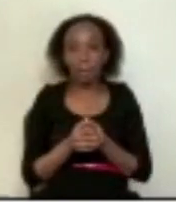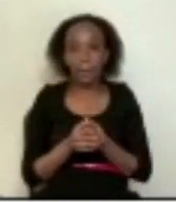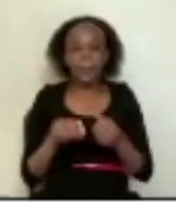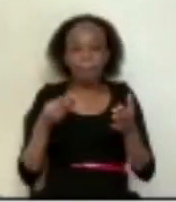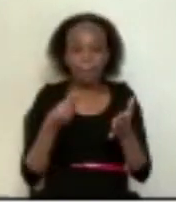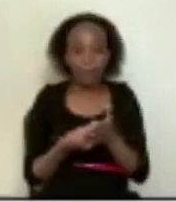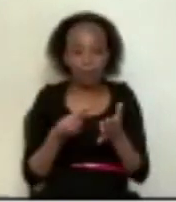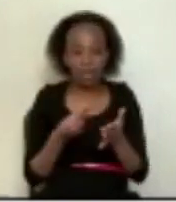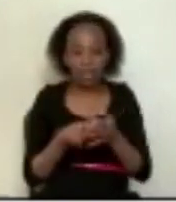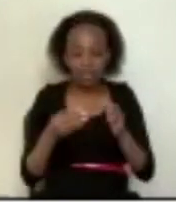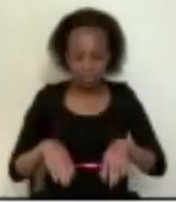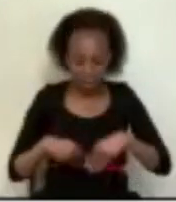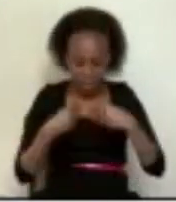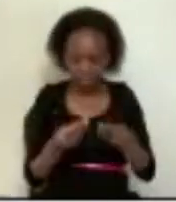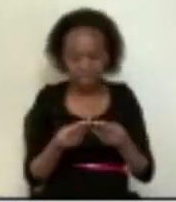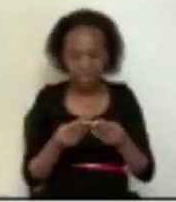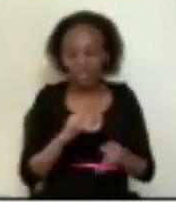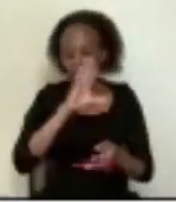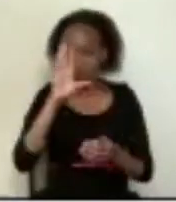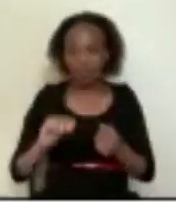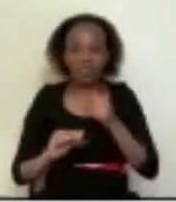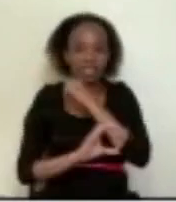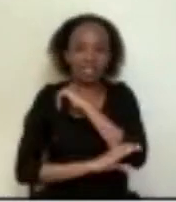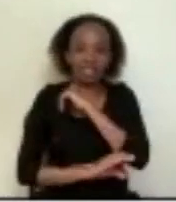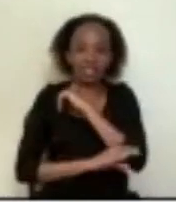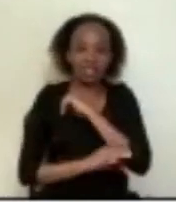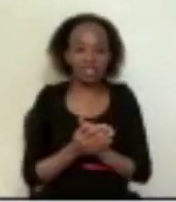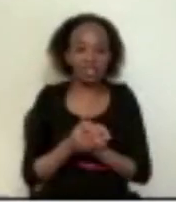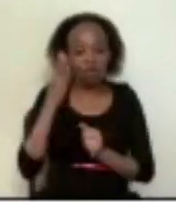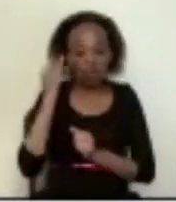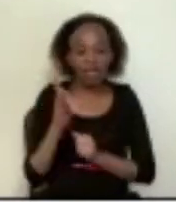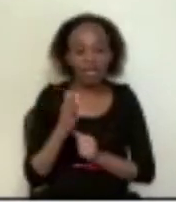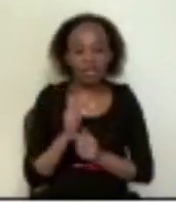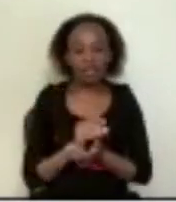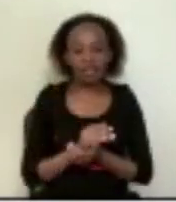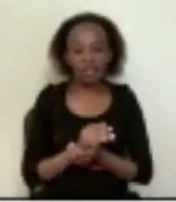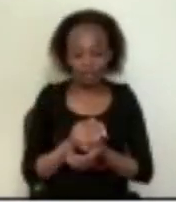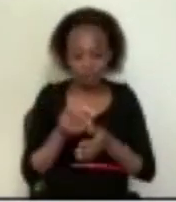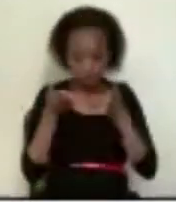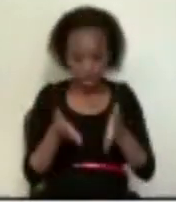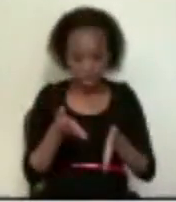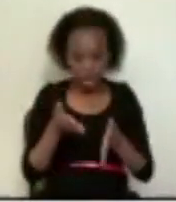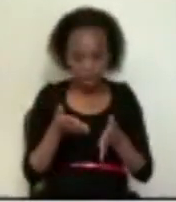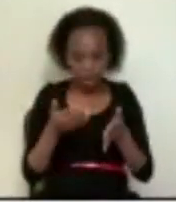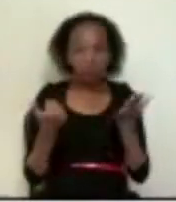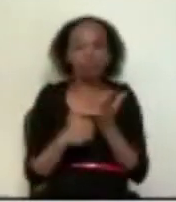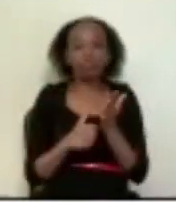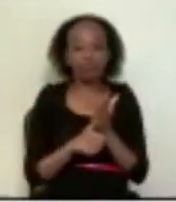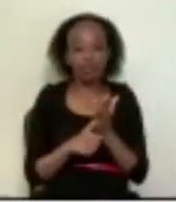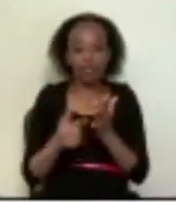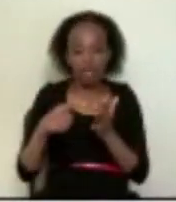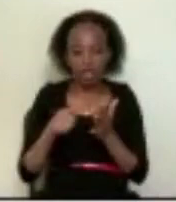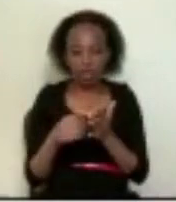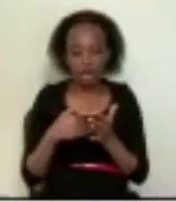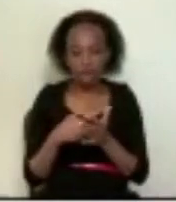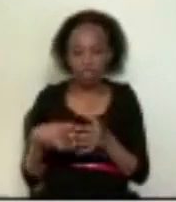money is being offered to African countries because of the current crisis, right? So we are actually